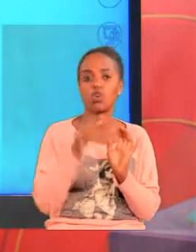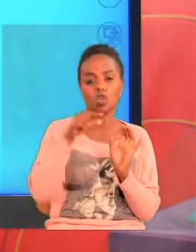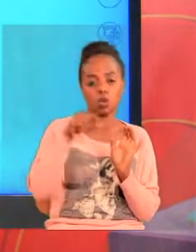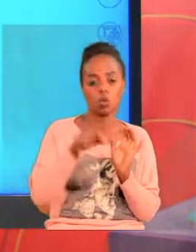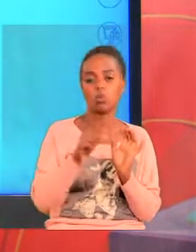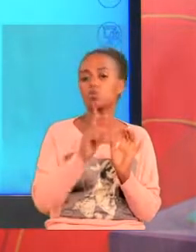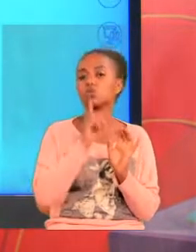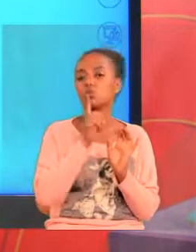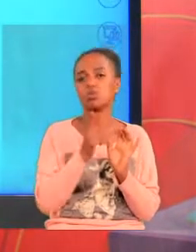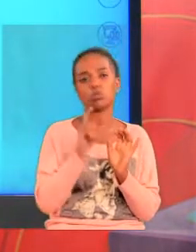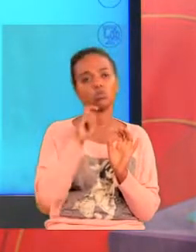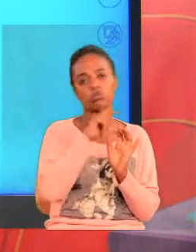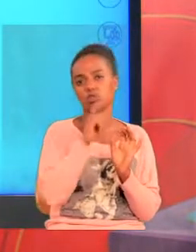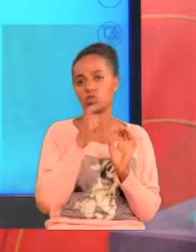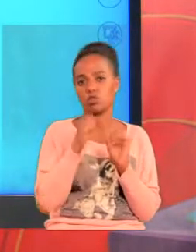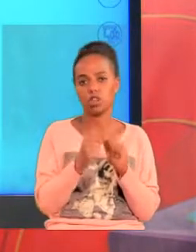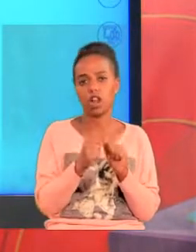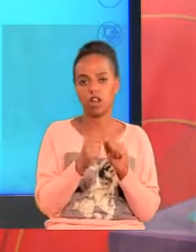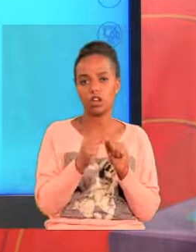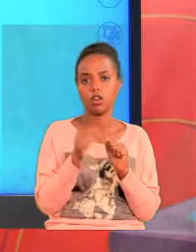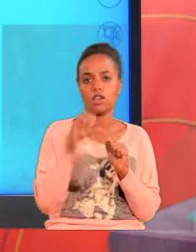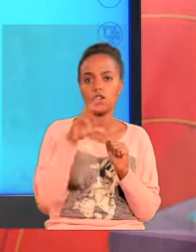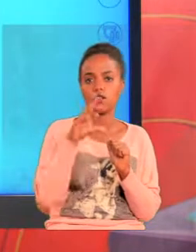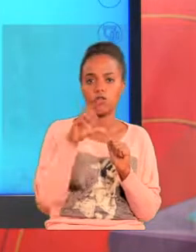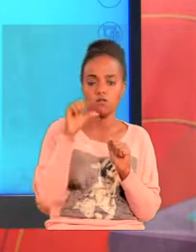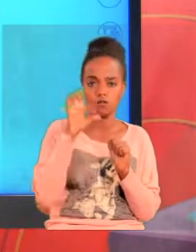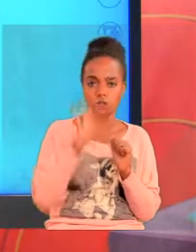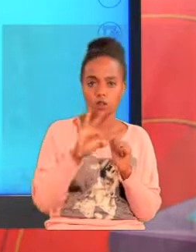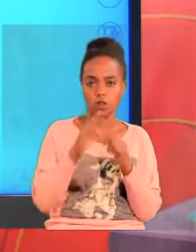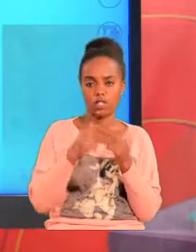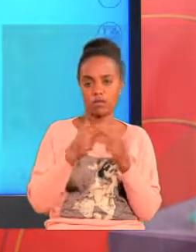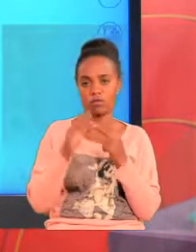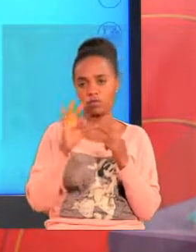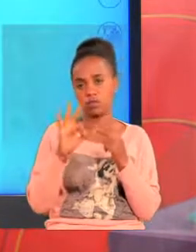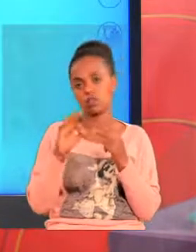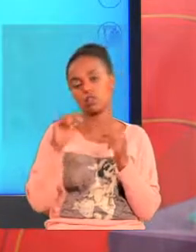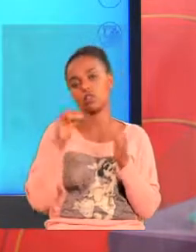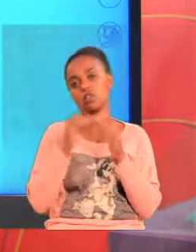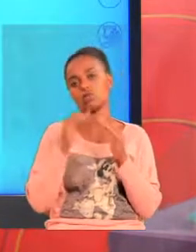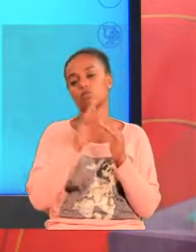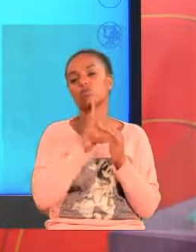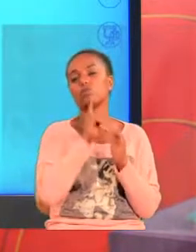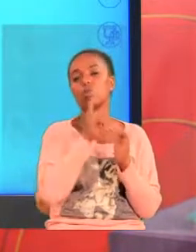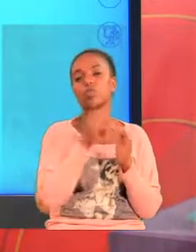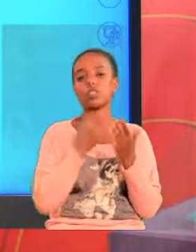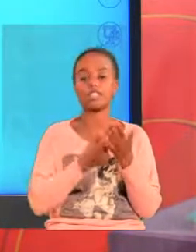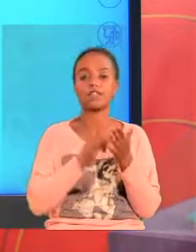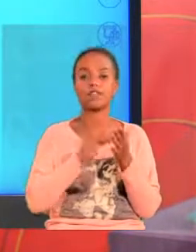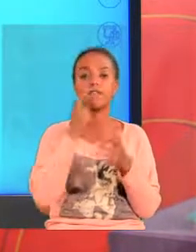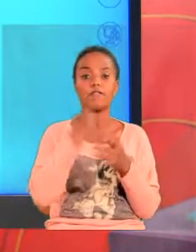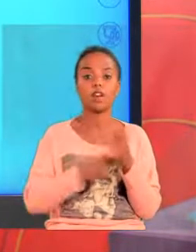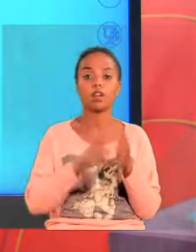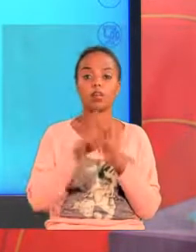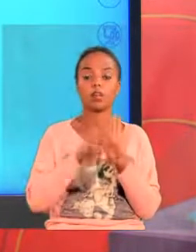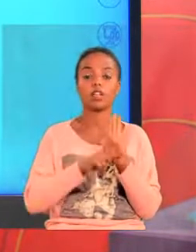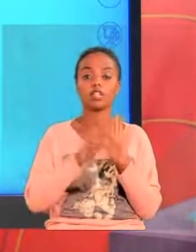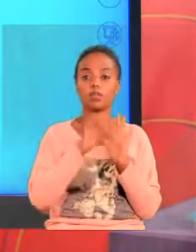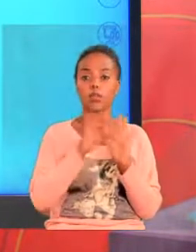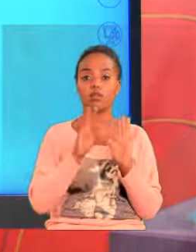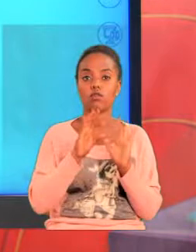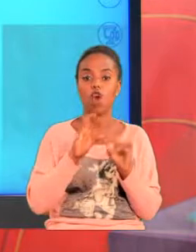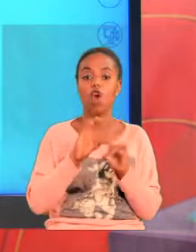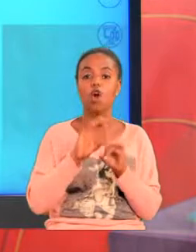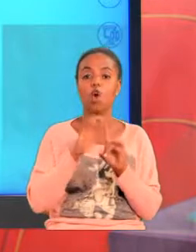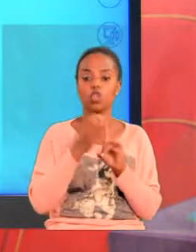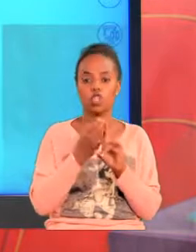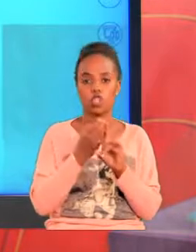implies true, gives you true. If it false, false implies true, also gives you true. So this is also valid. We call this a principle of